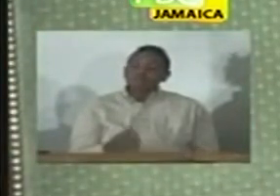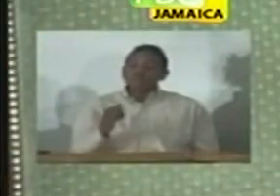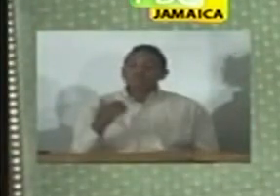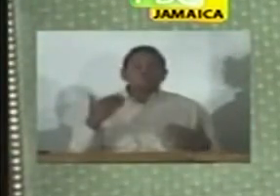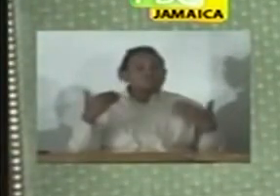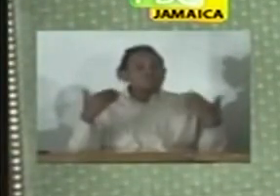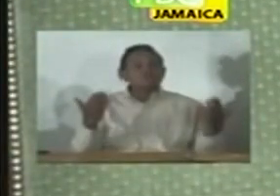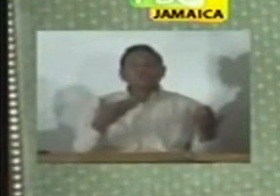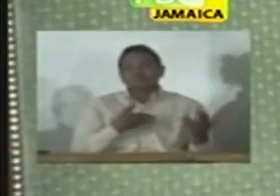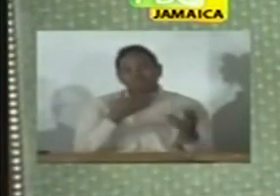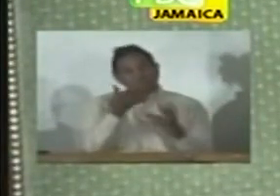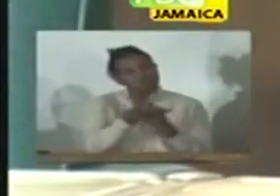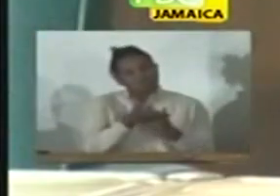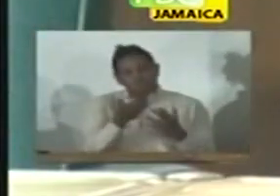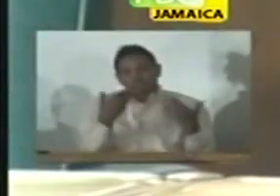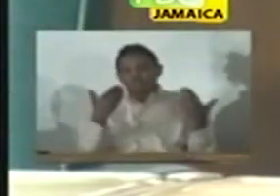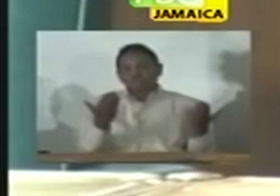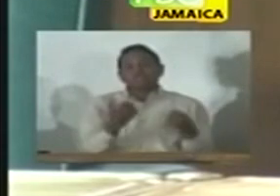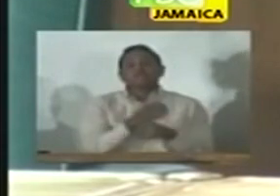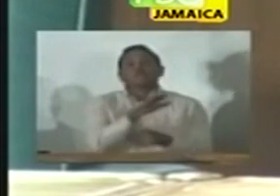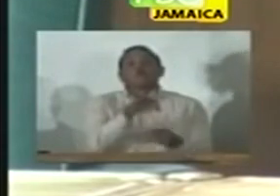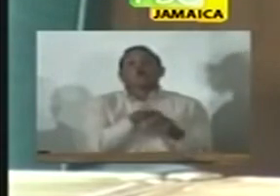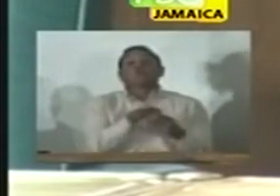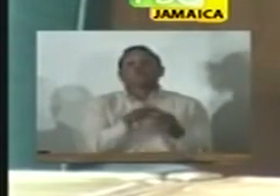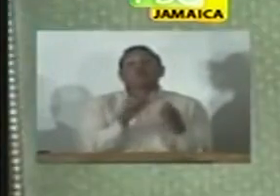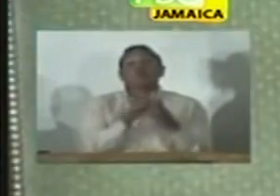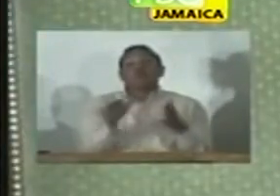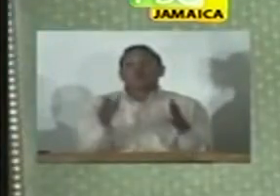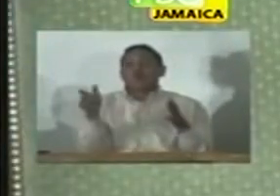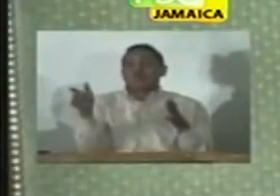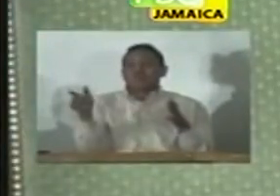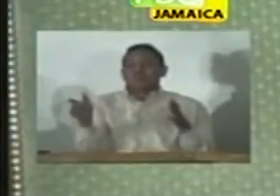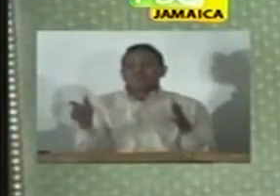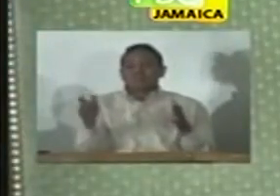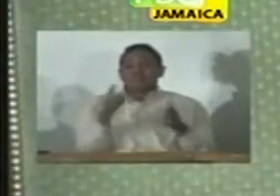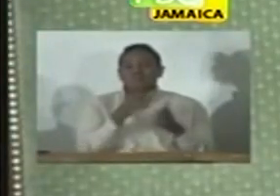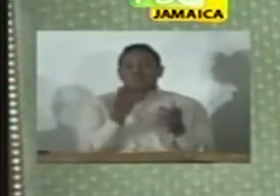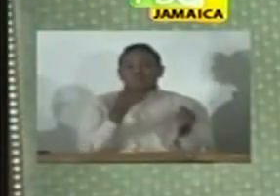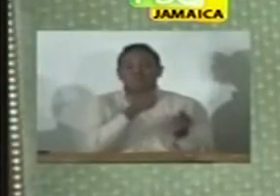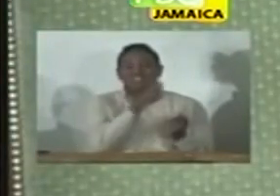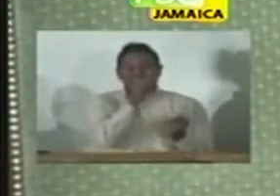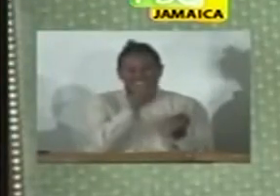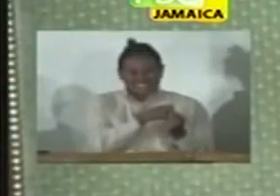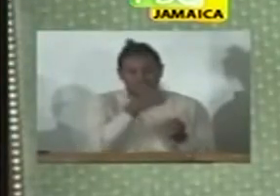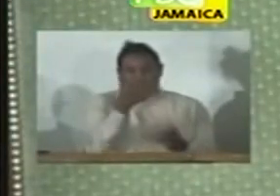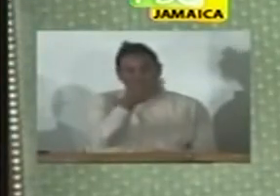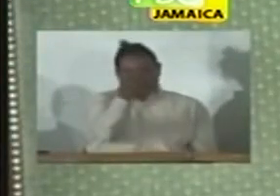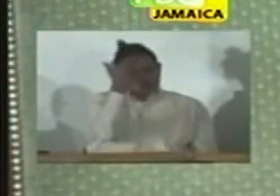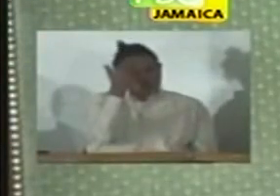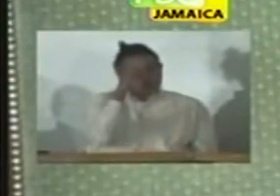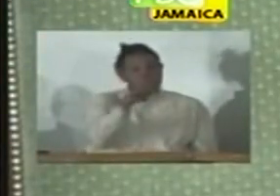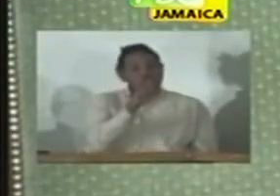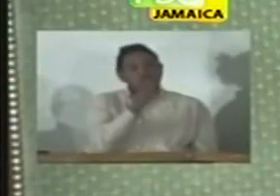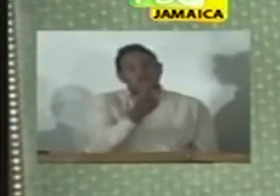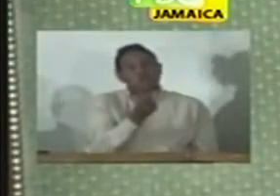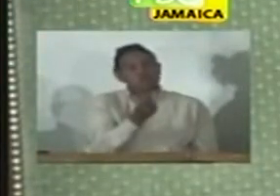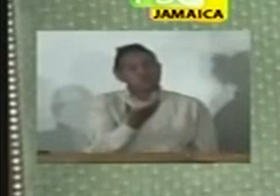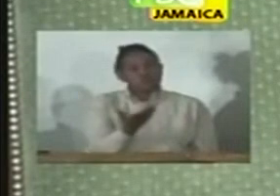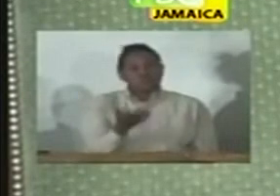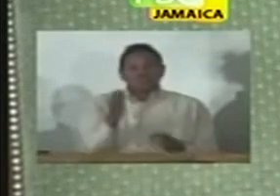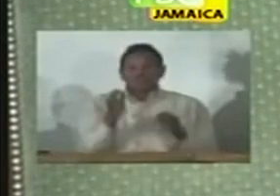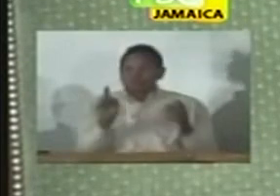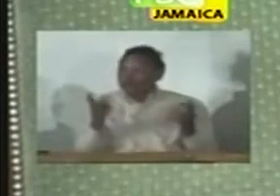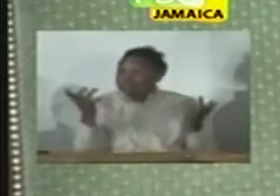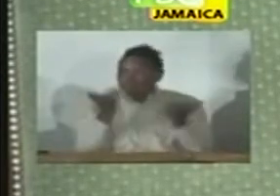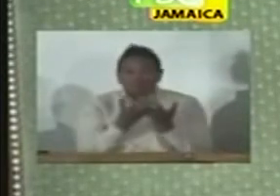proceed and make your contribution without doing what you exactly know you ought not to do.